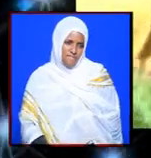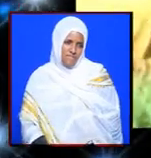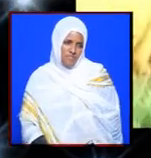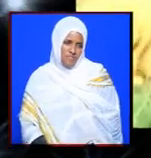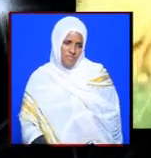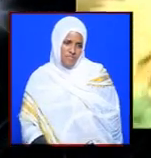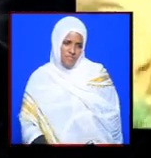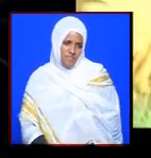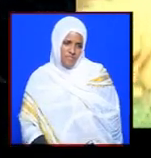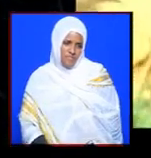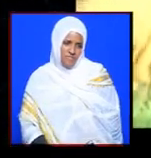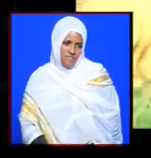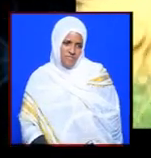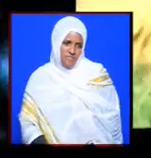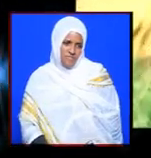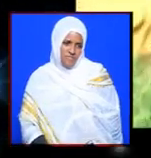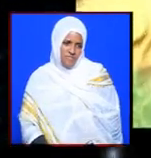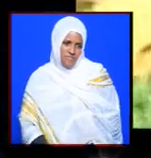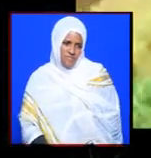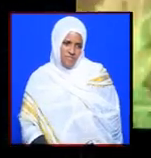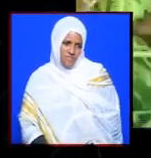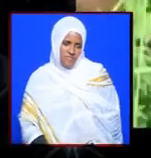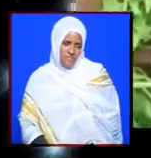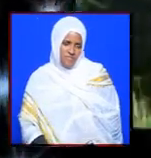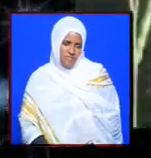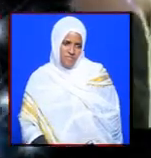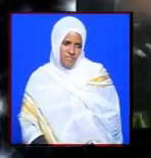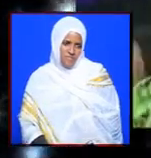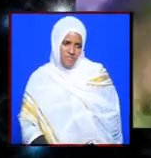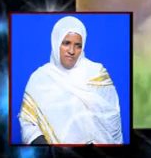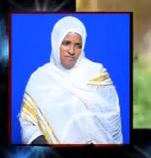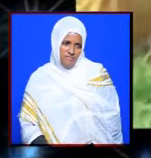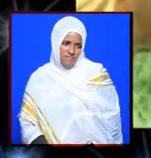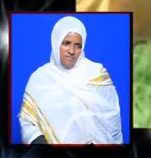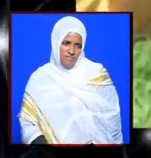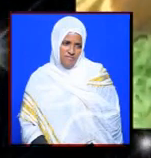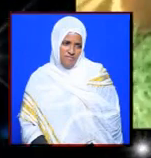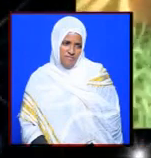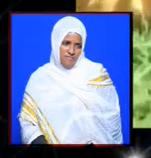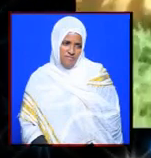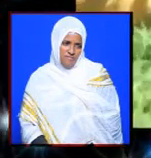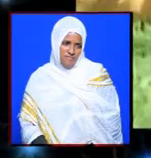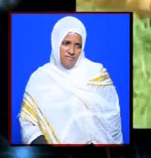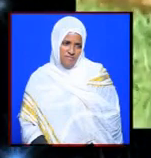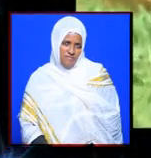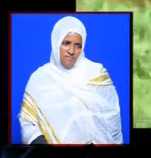Eat quickly. Today, no time, no time. You eat quickly. Limited time today.